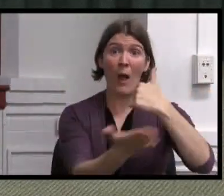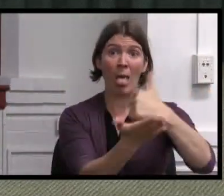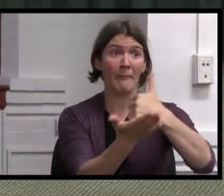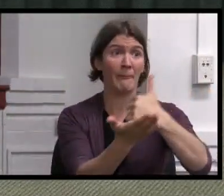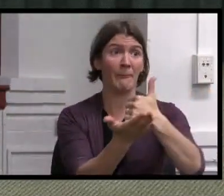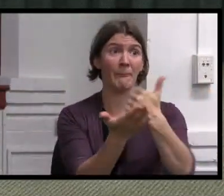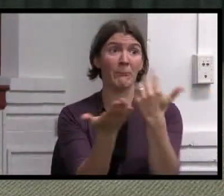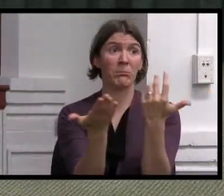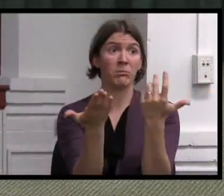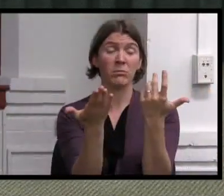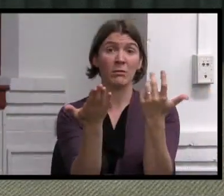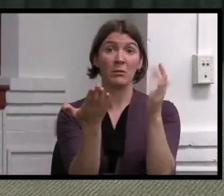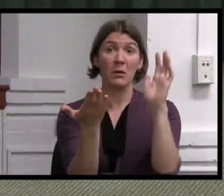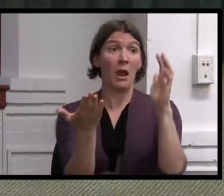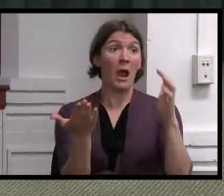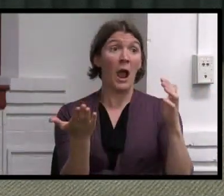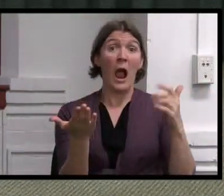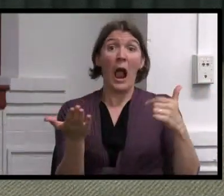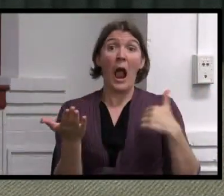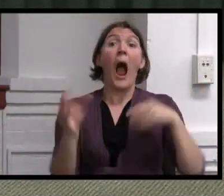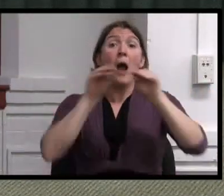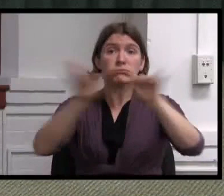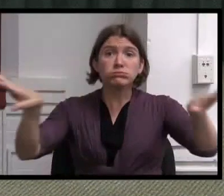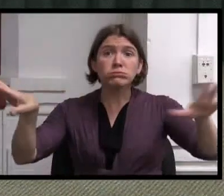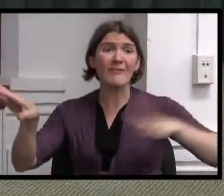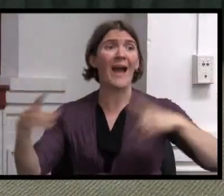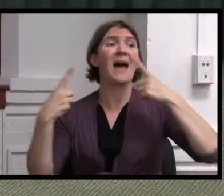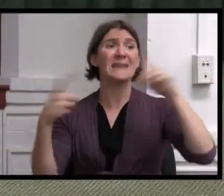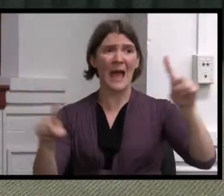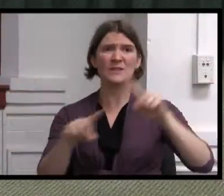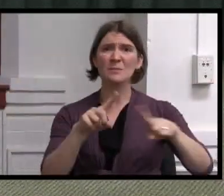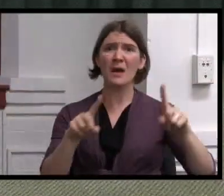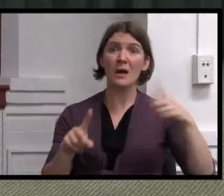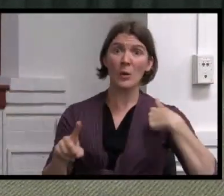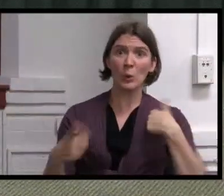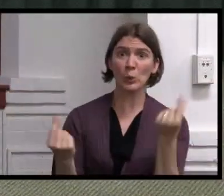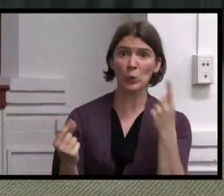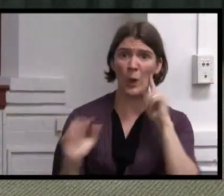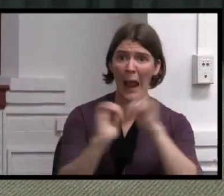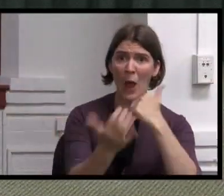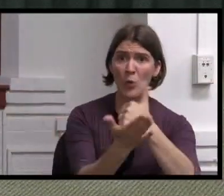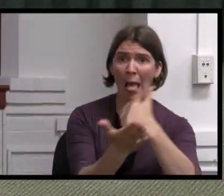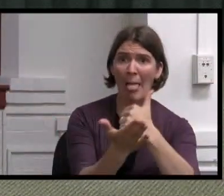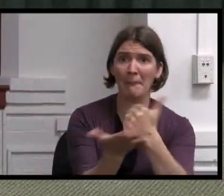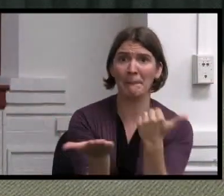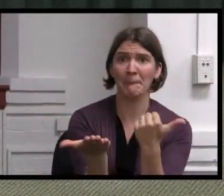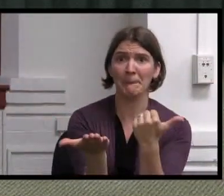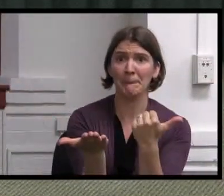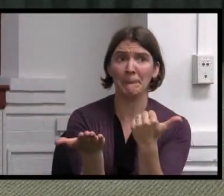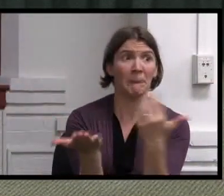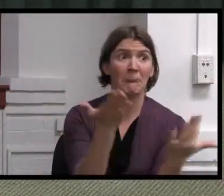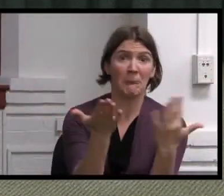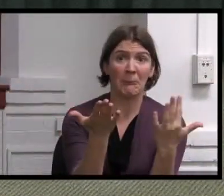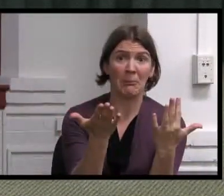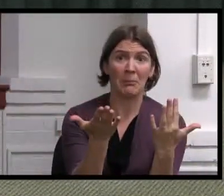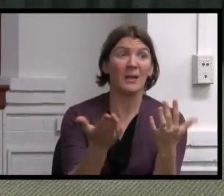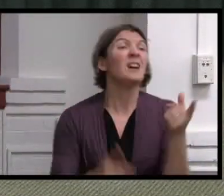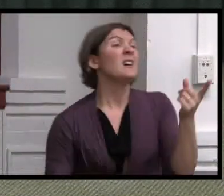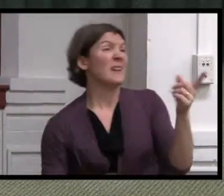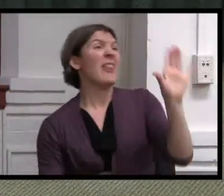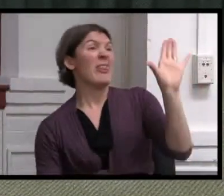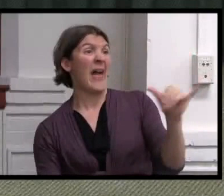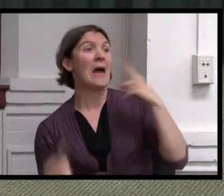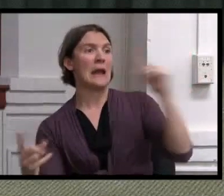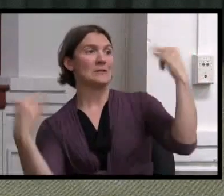we can do, or other than just putting it out to the public to? I think that's what's happened. Yeah, That's what you've done